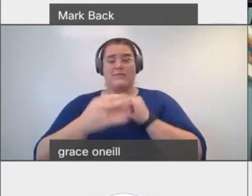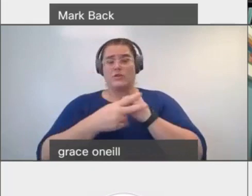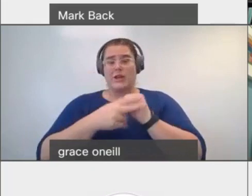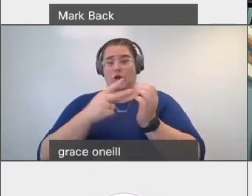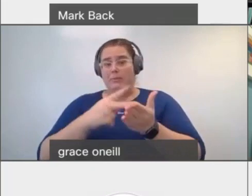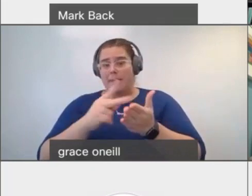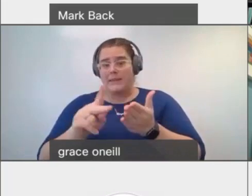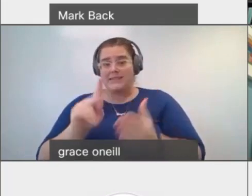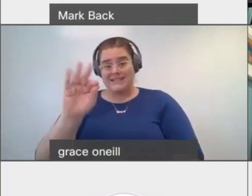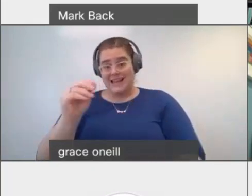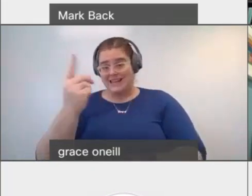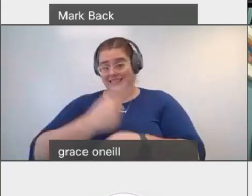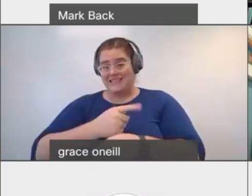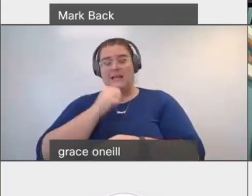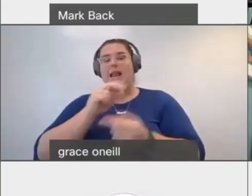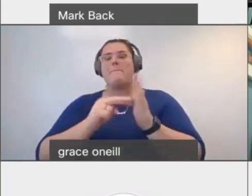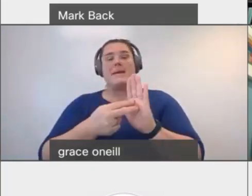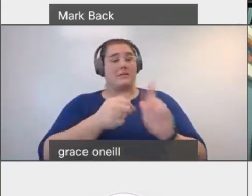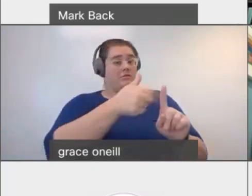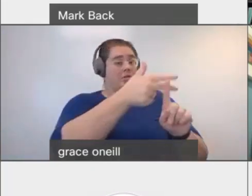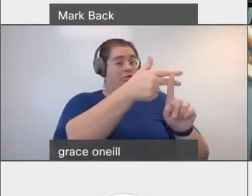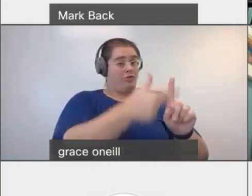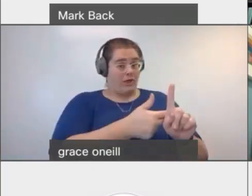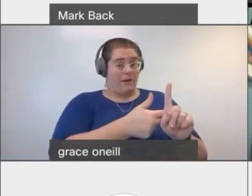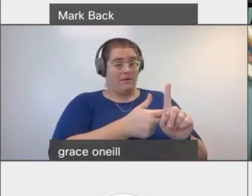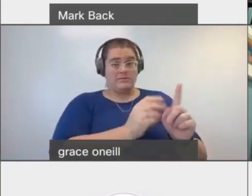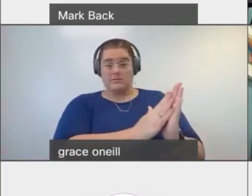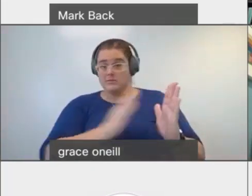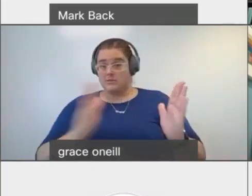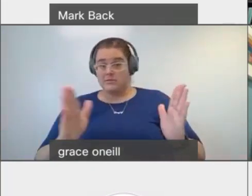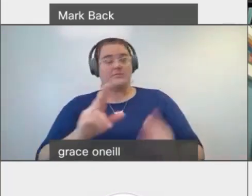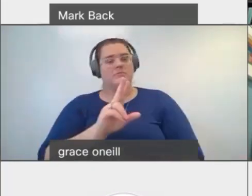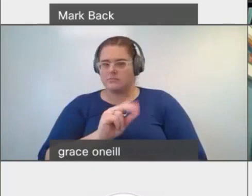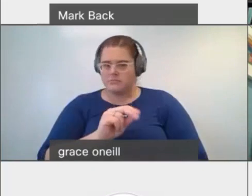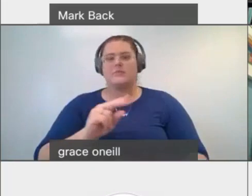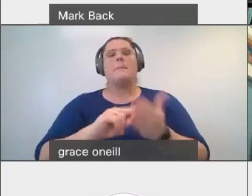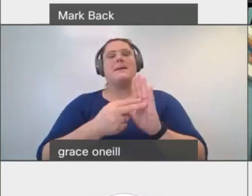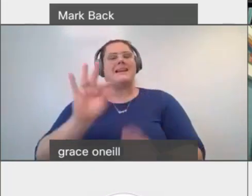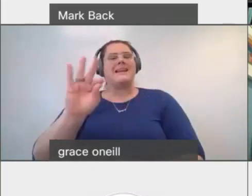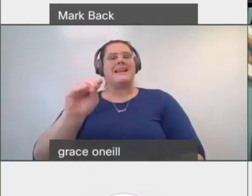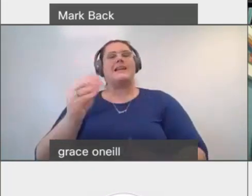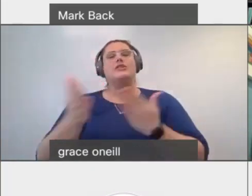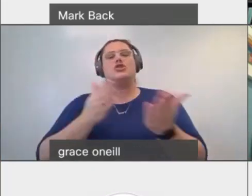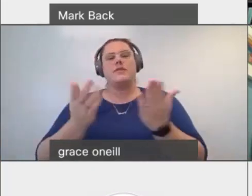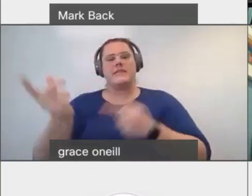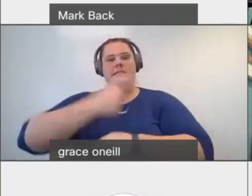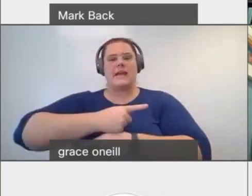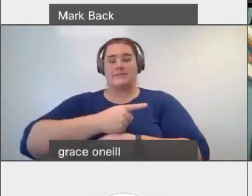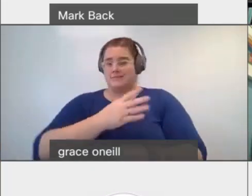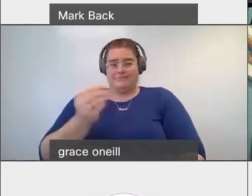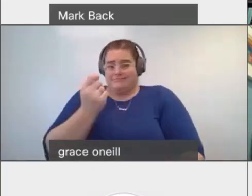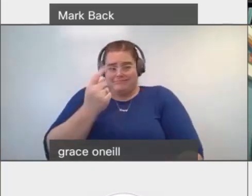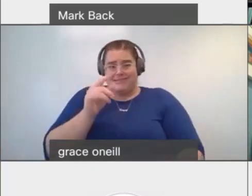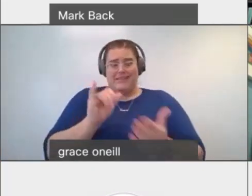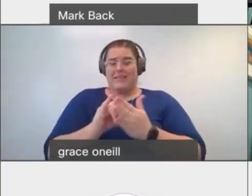that that's not just 3 months through March. That's 90 service days of retainer payment. It could take all year to get to that, depending